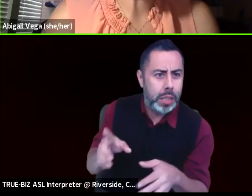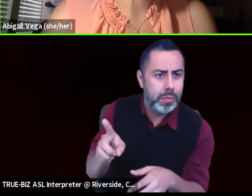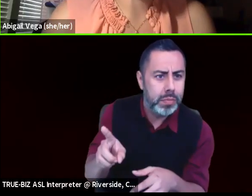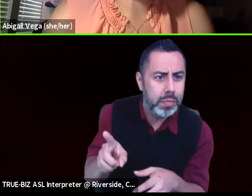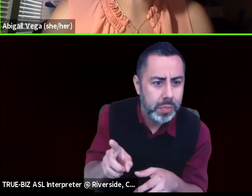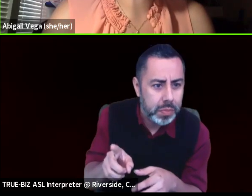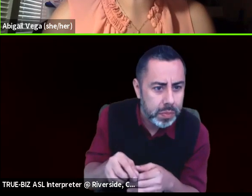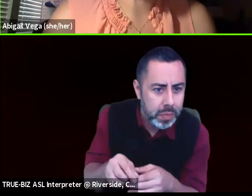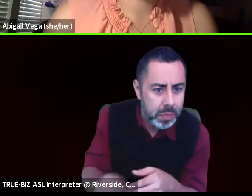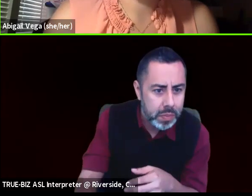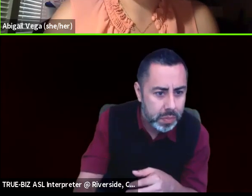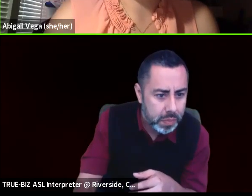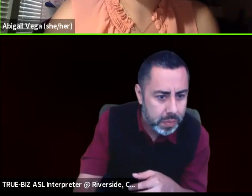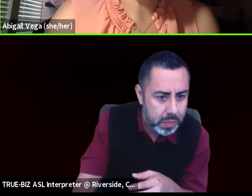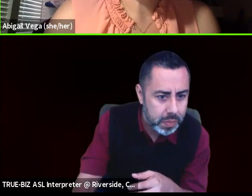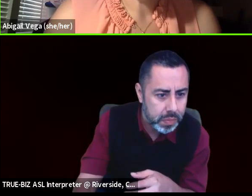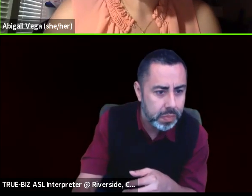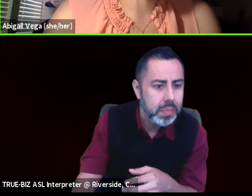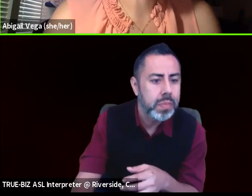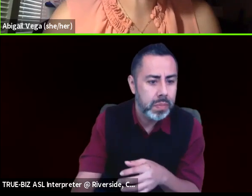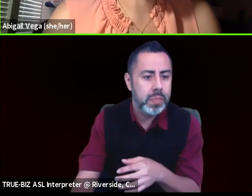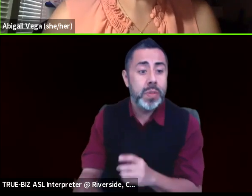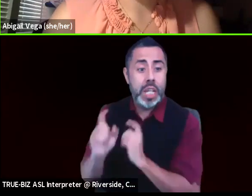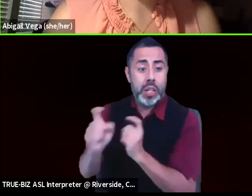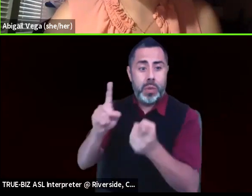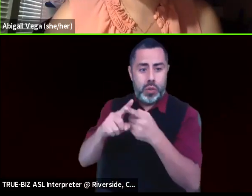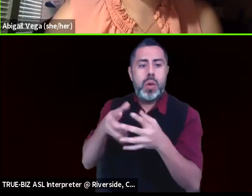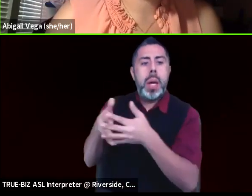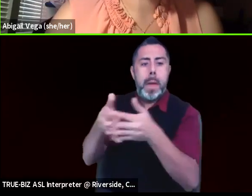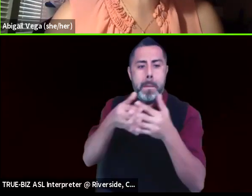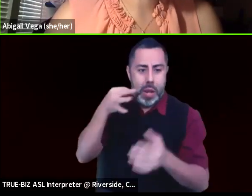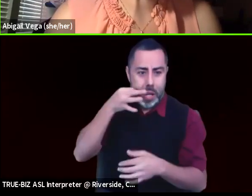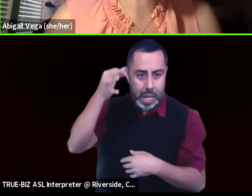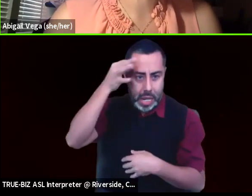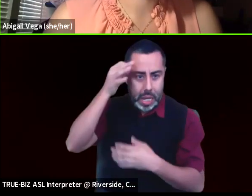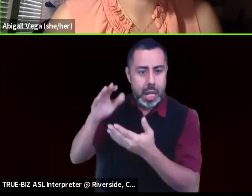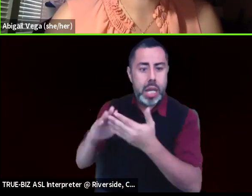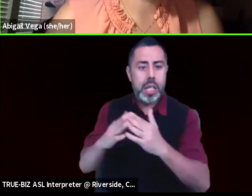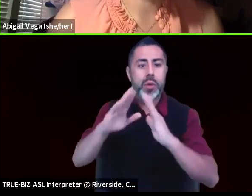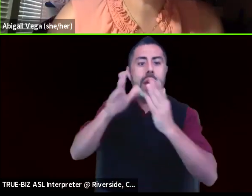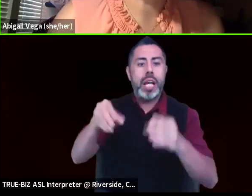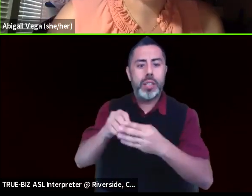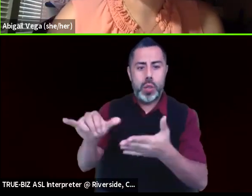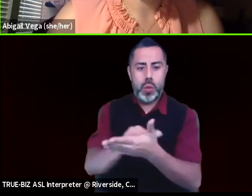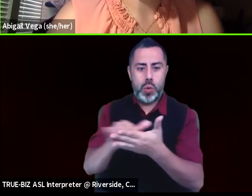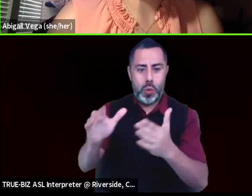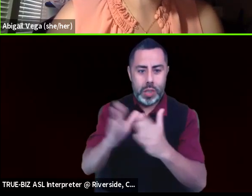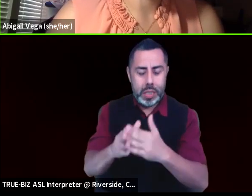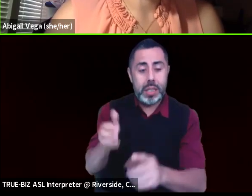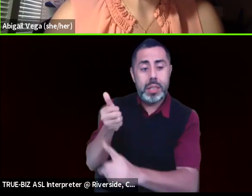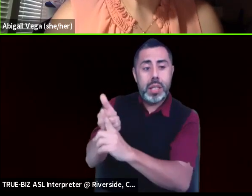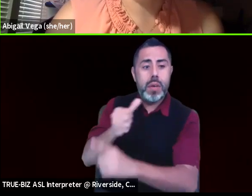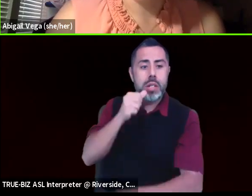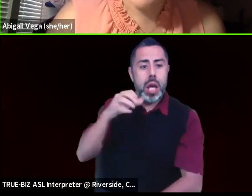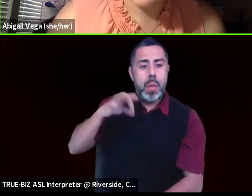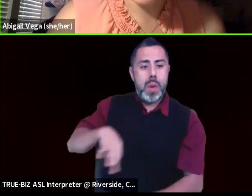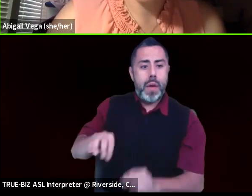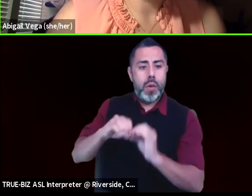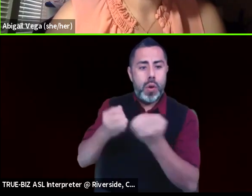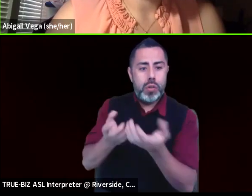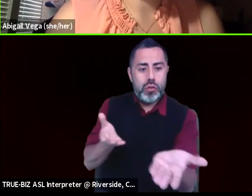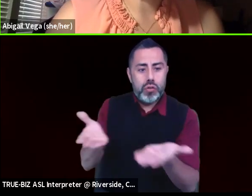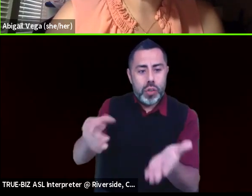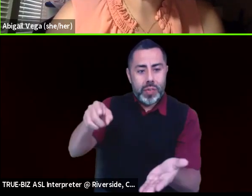Americans residing in New York City. To learn more about them, follow HowlRound on Twitter at